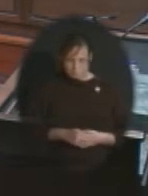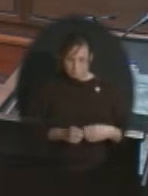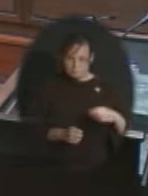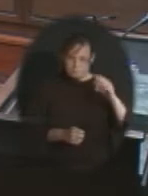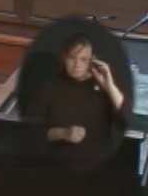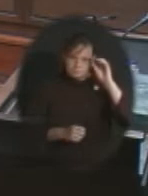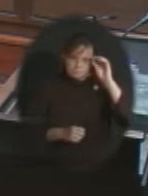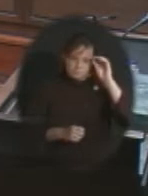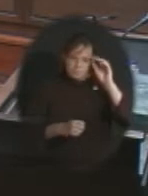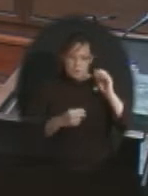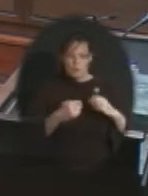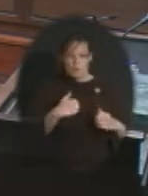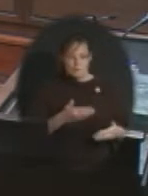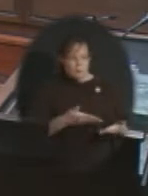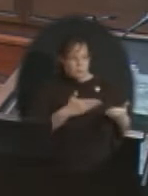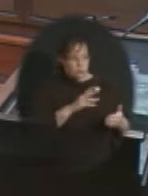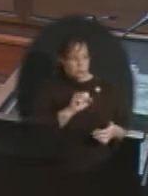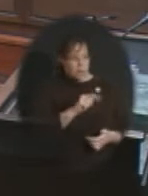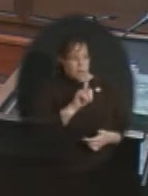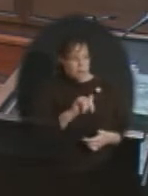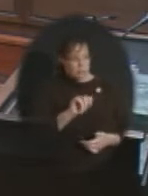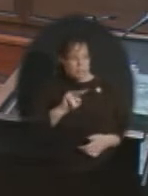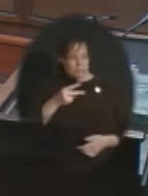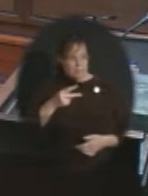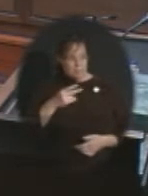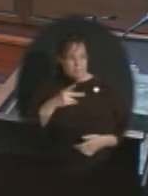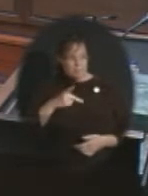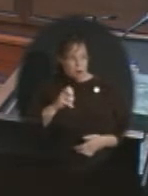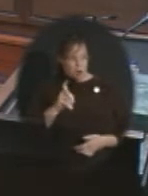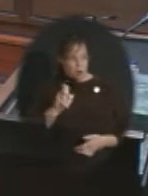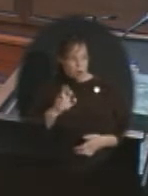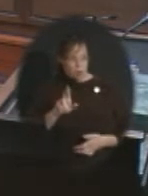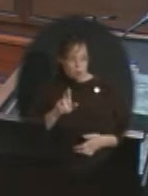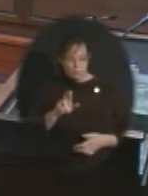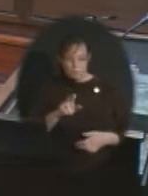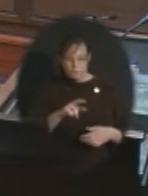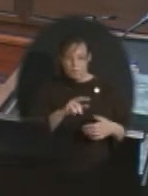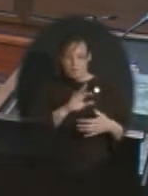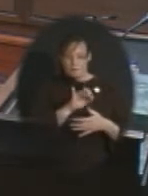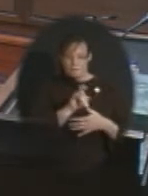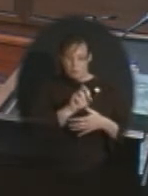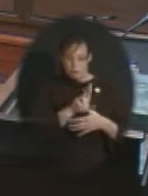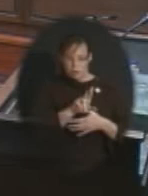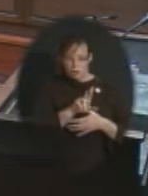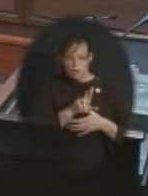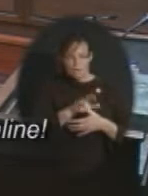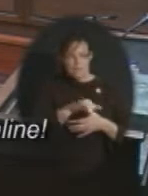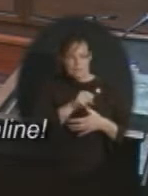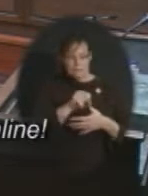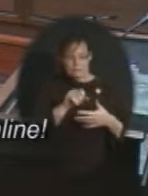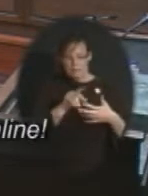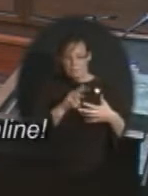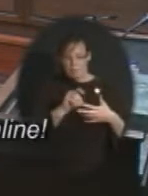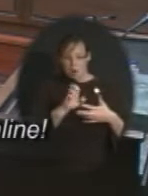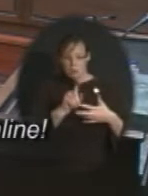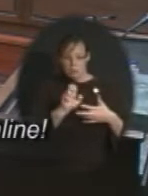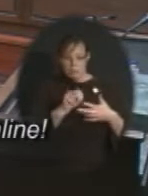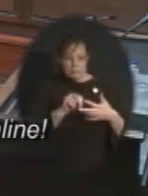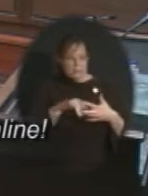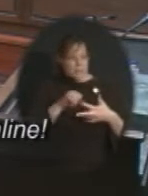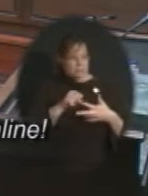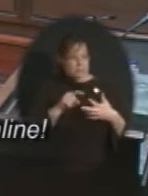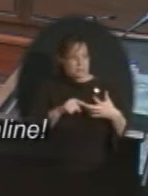Ms. Hibbs, we have a motion by Ms. Ashley, a second by Mr. Parker. Would you call the roll? Mrs. Felter? Yes. Mrs. Martin?